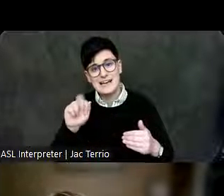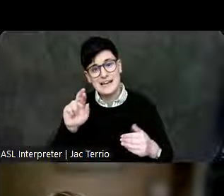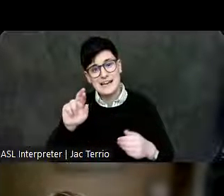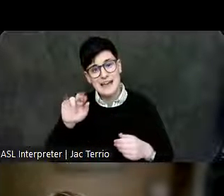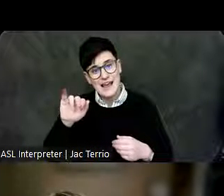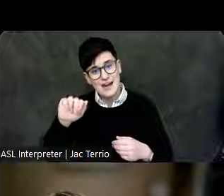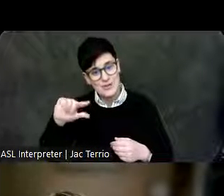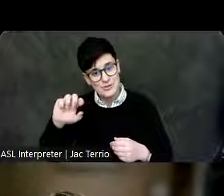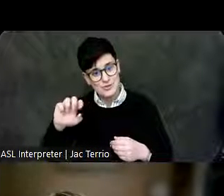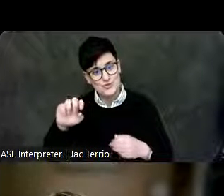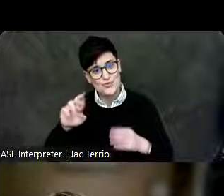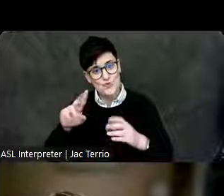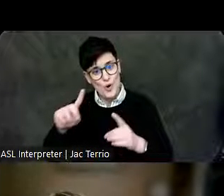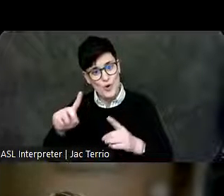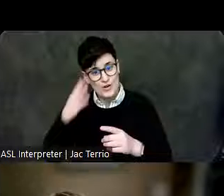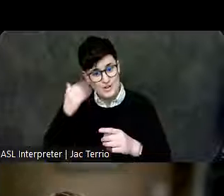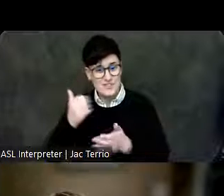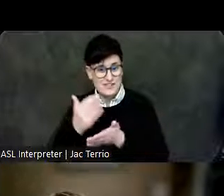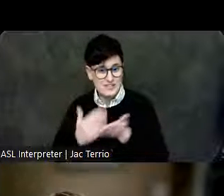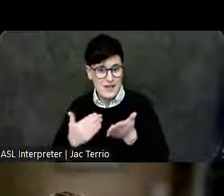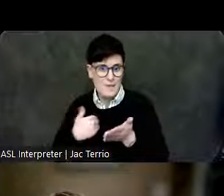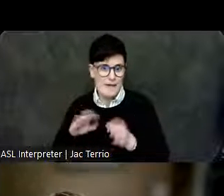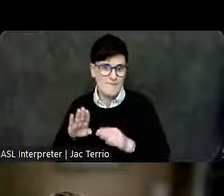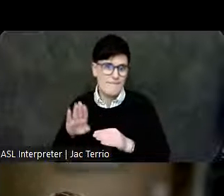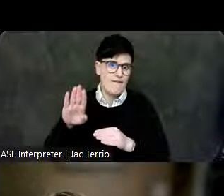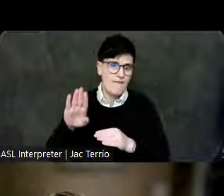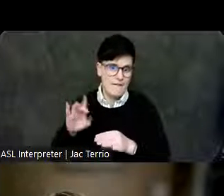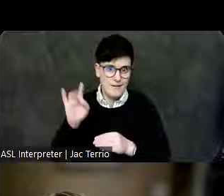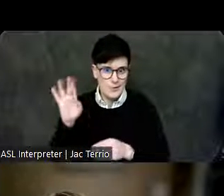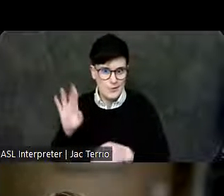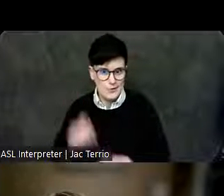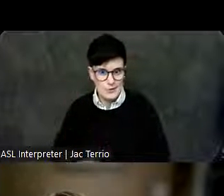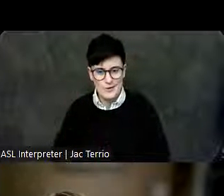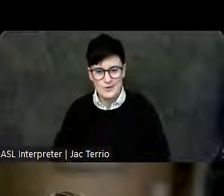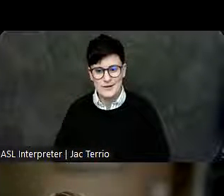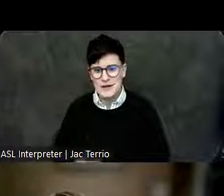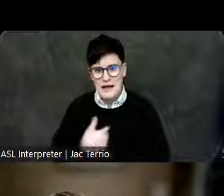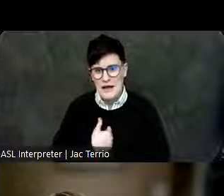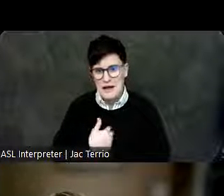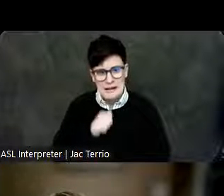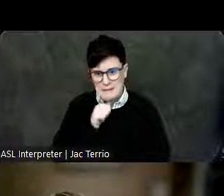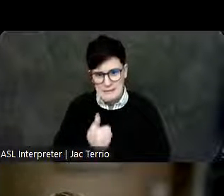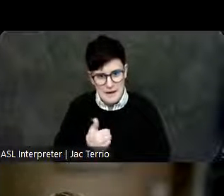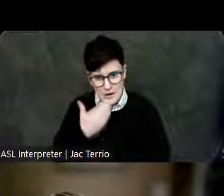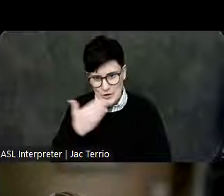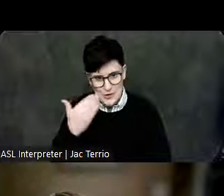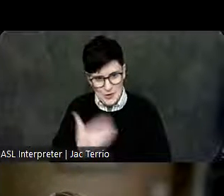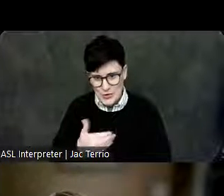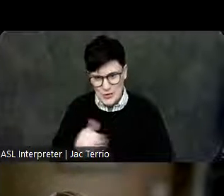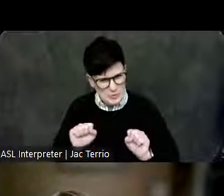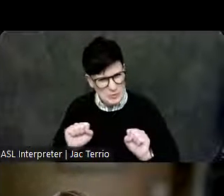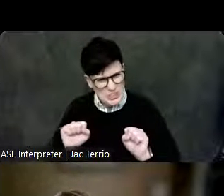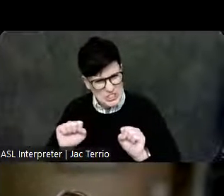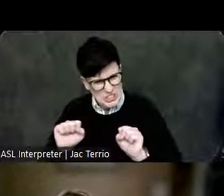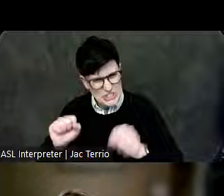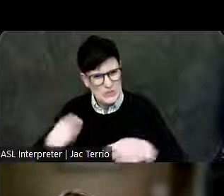them we discovered have an incline. I am not quite good at pushing the wheelchair up the incline.